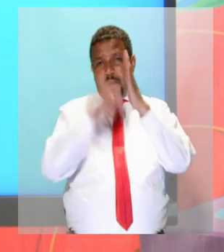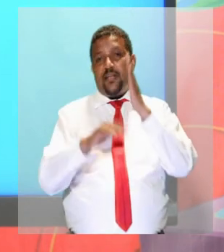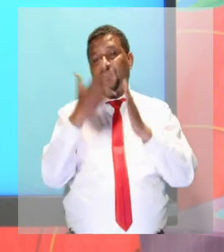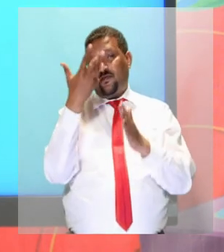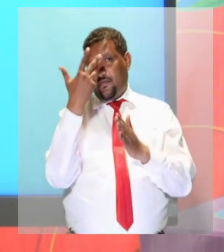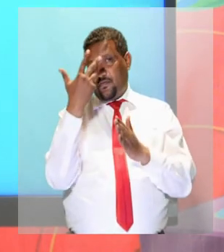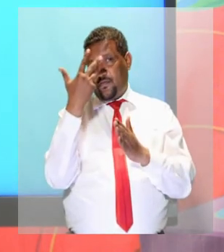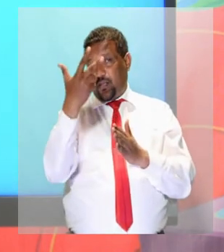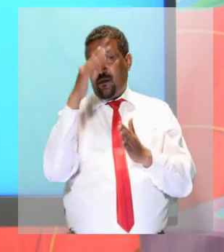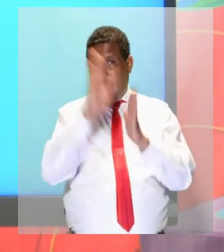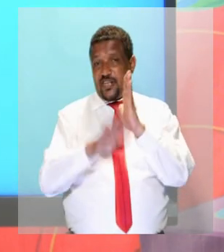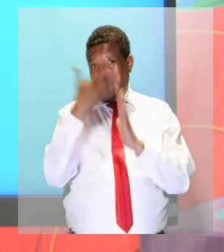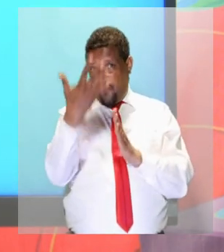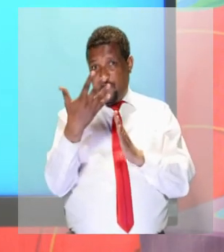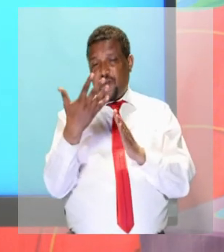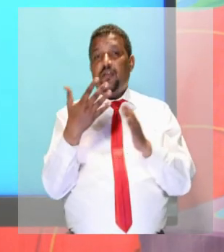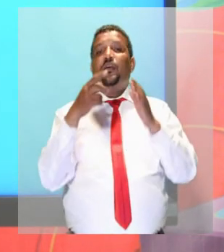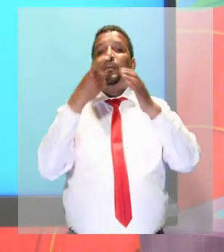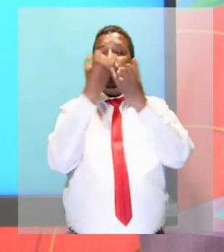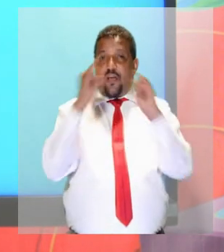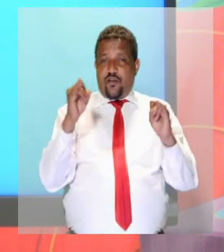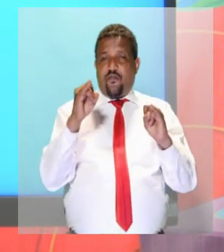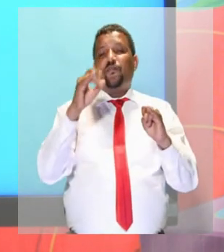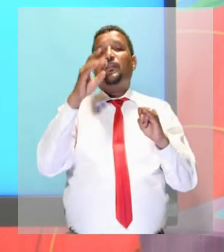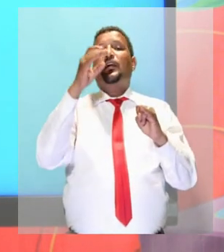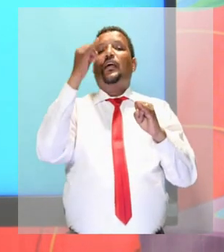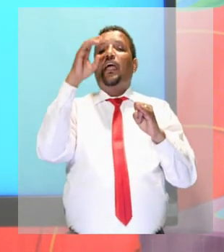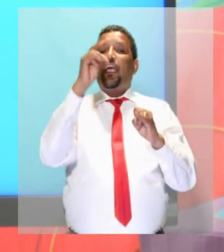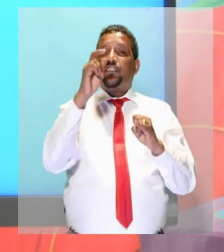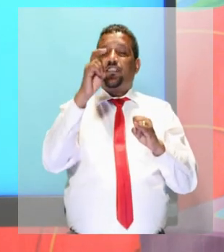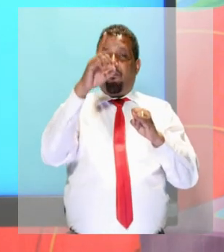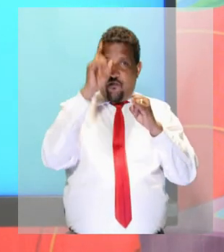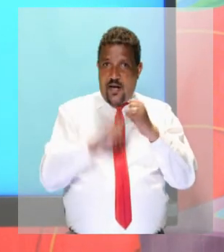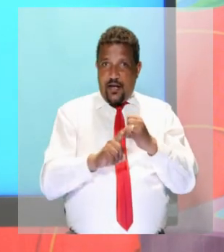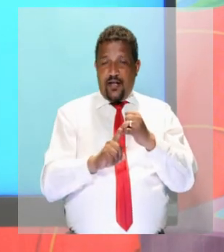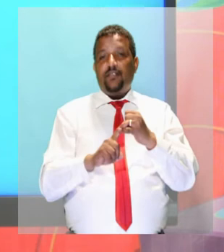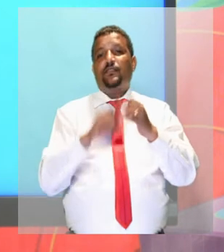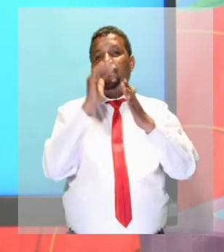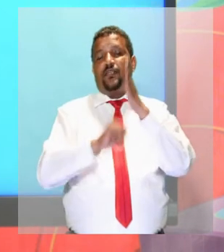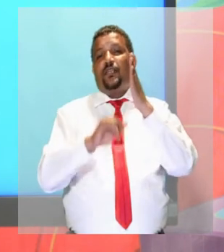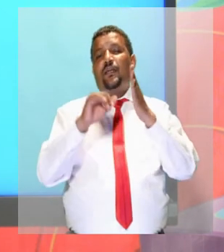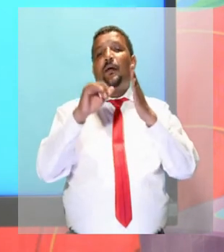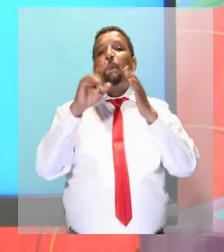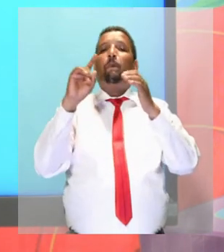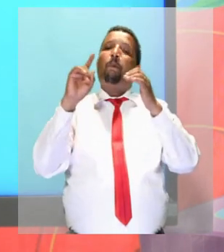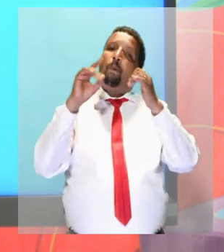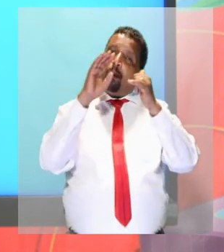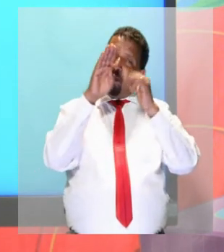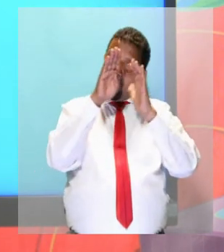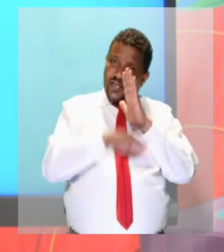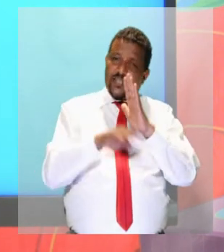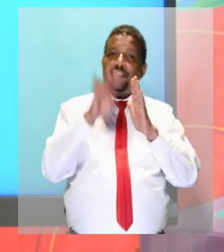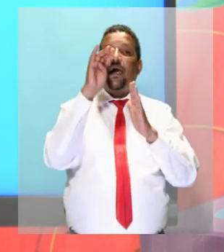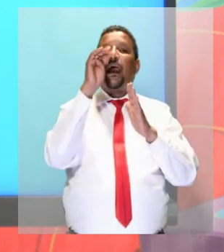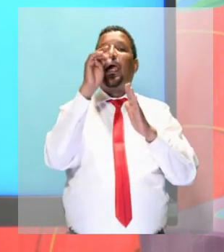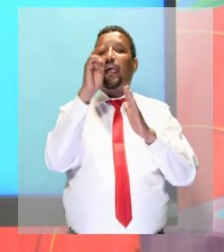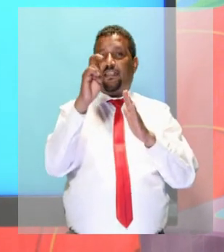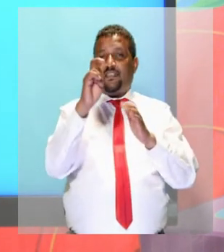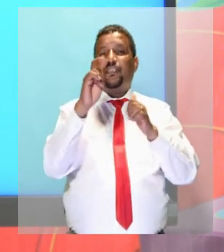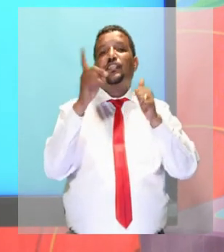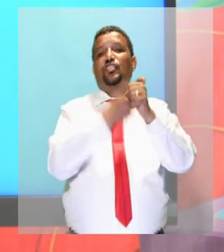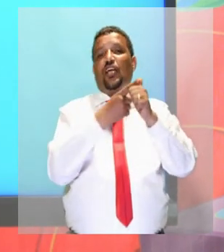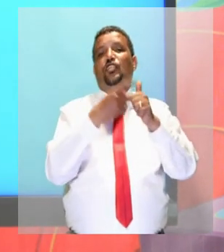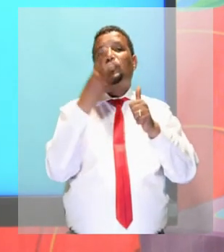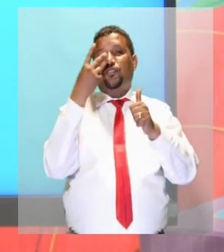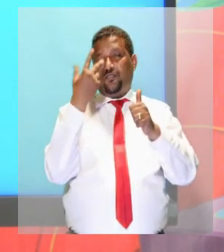of x final is 3 minus x initial is 2, which is minus 2 over 1, and then this